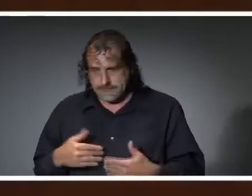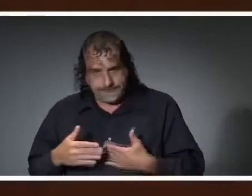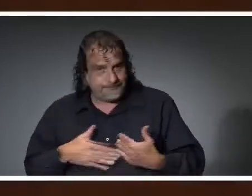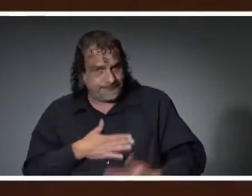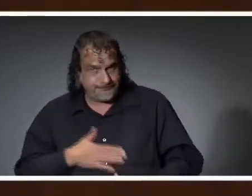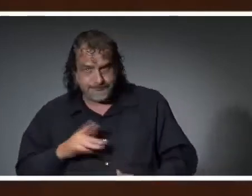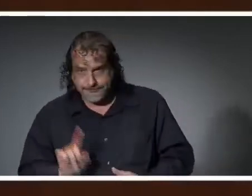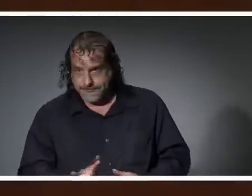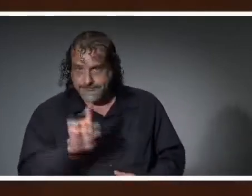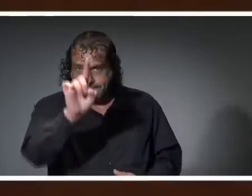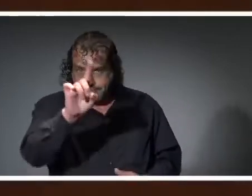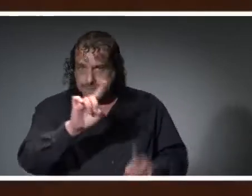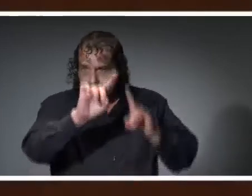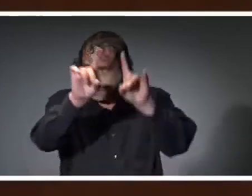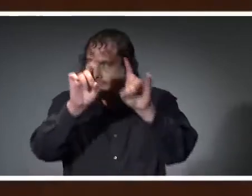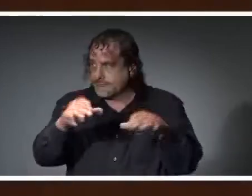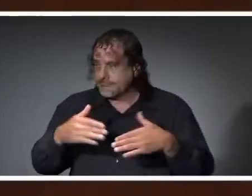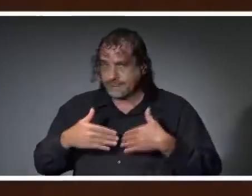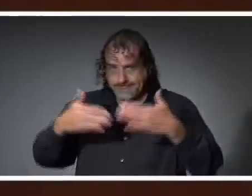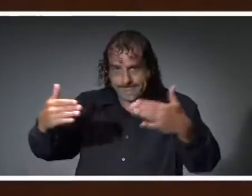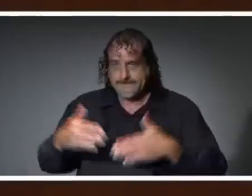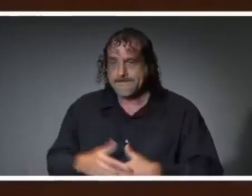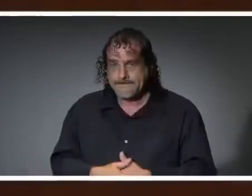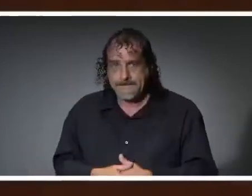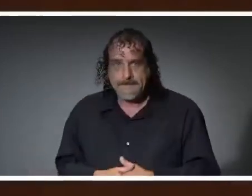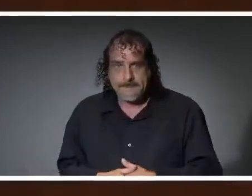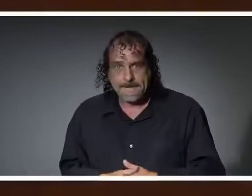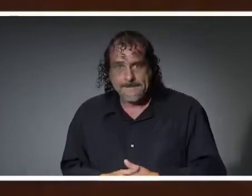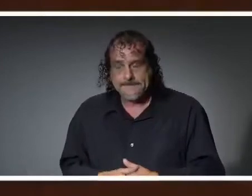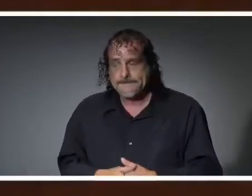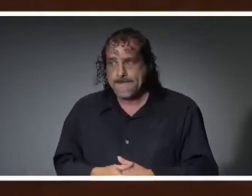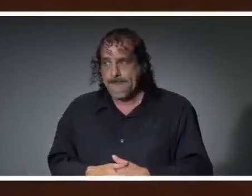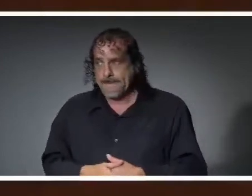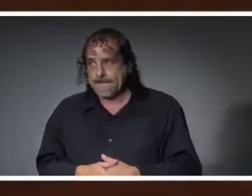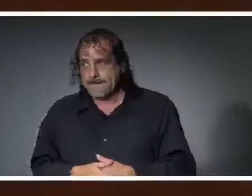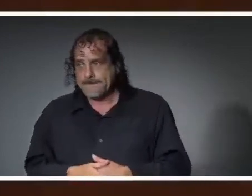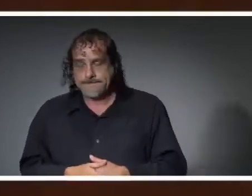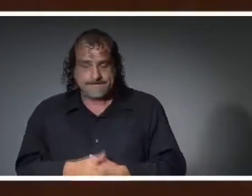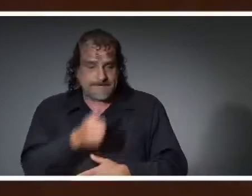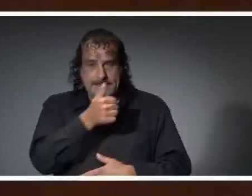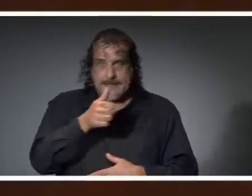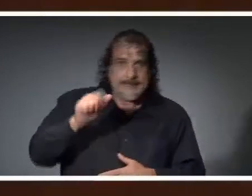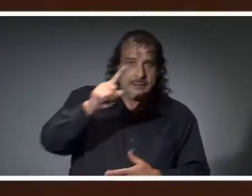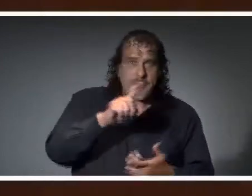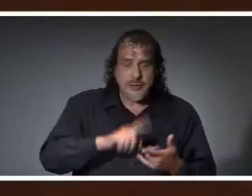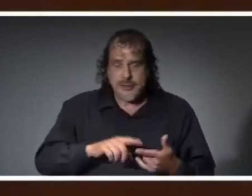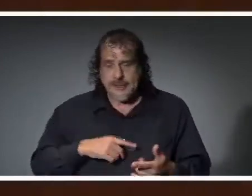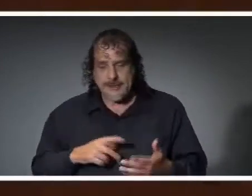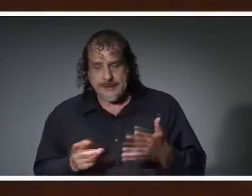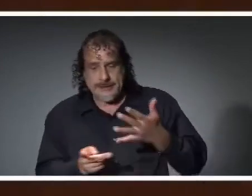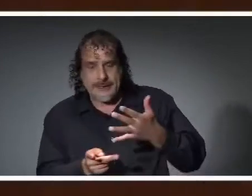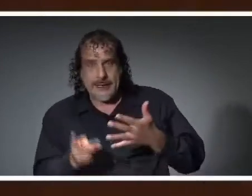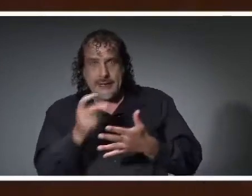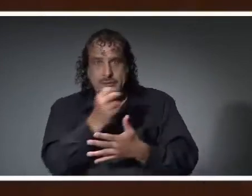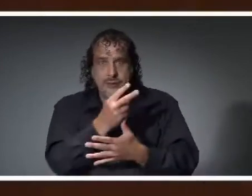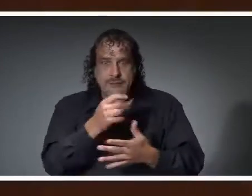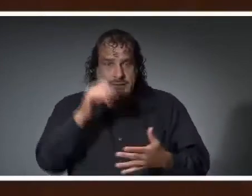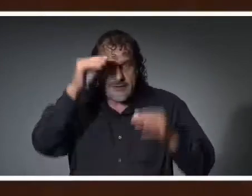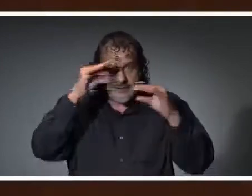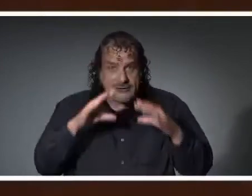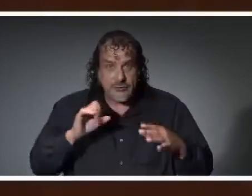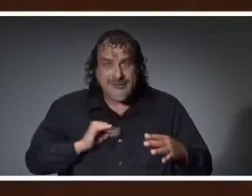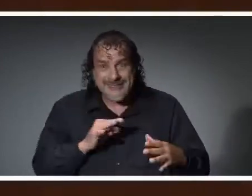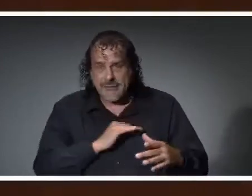get tested if you feel so inclined. But additionally, anyone in K-12 or child care settings can